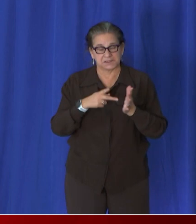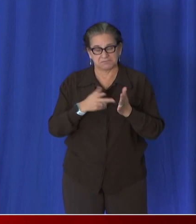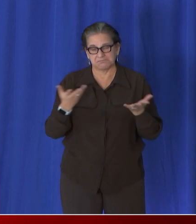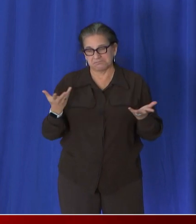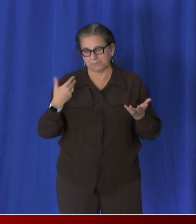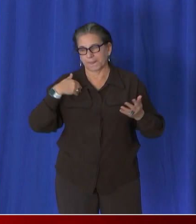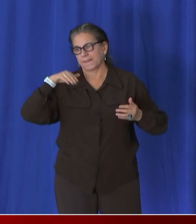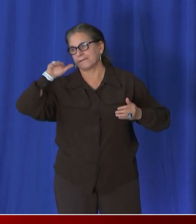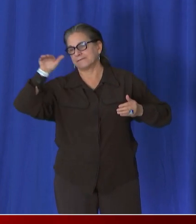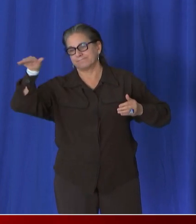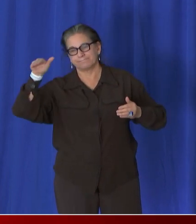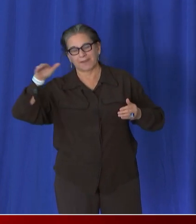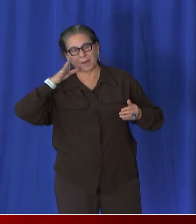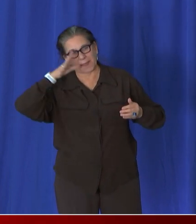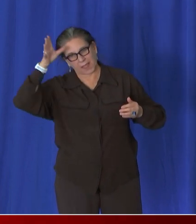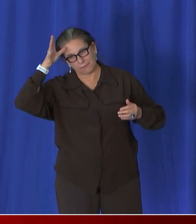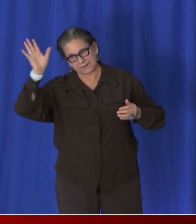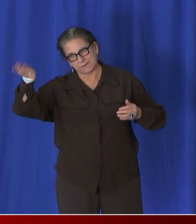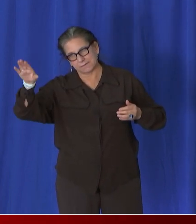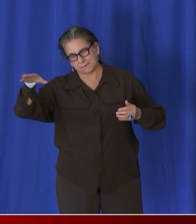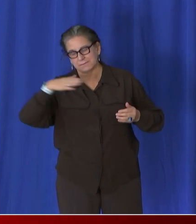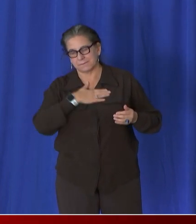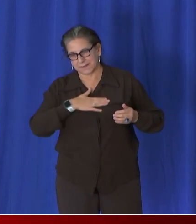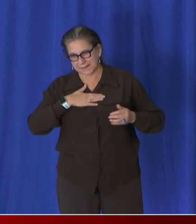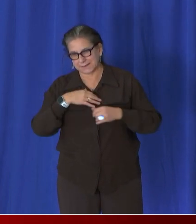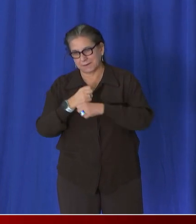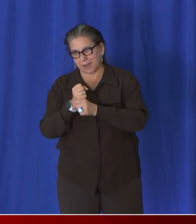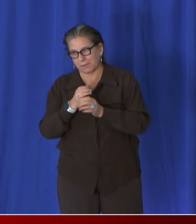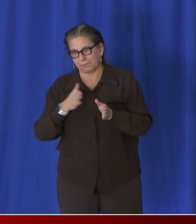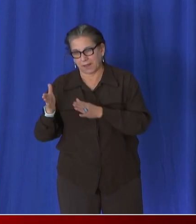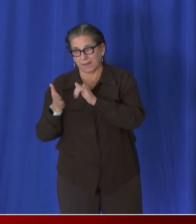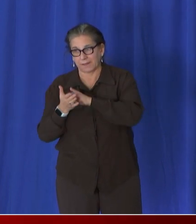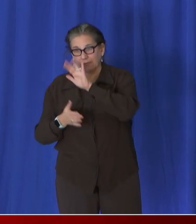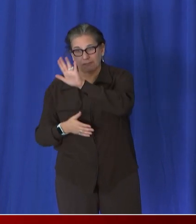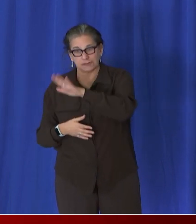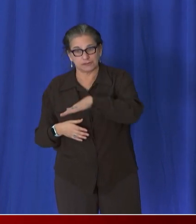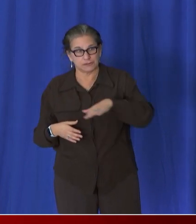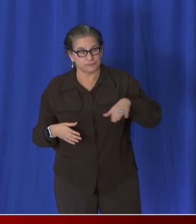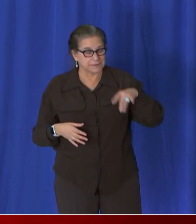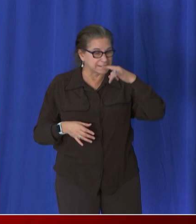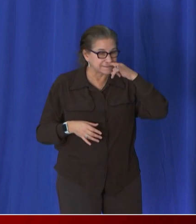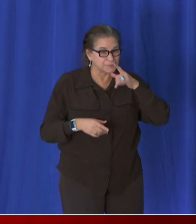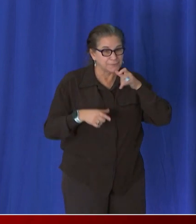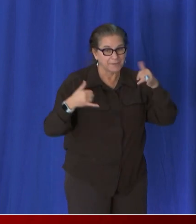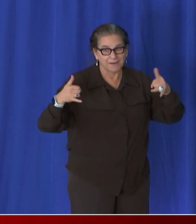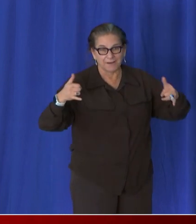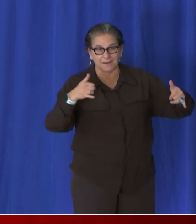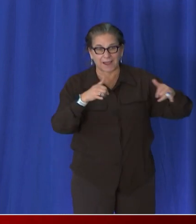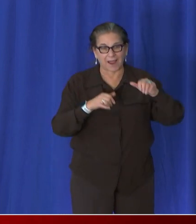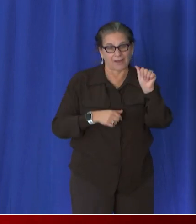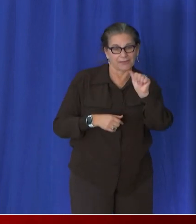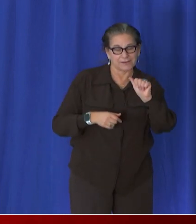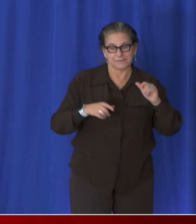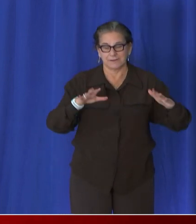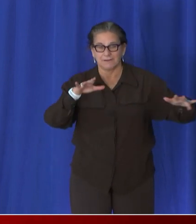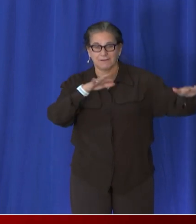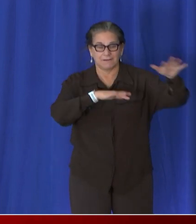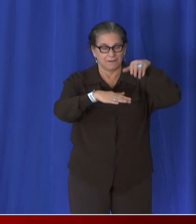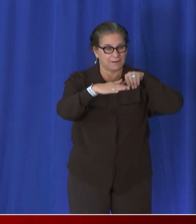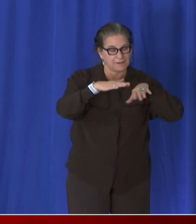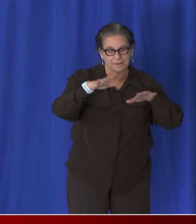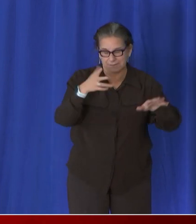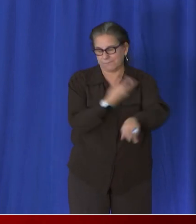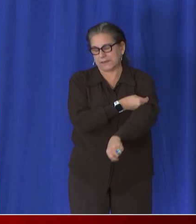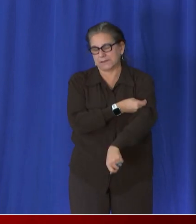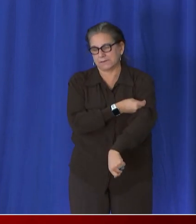plan to have their children vaccinated, even before the deadline. Because the benefit is you get